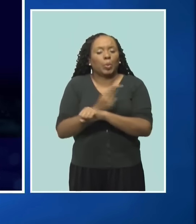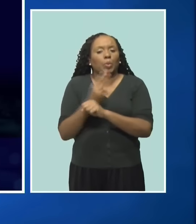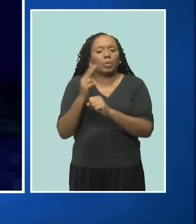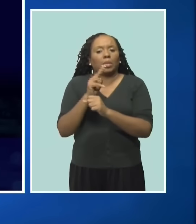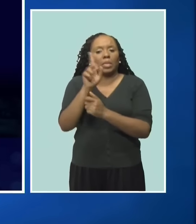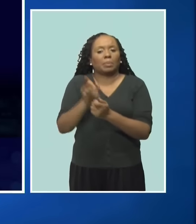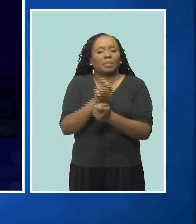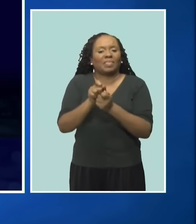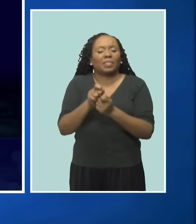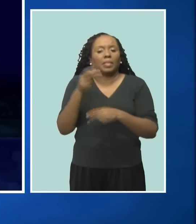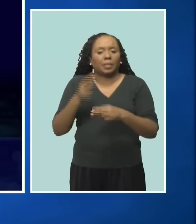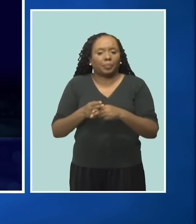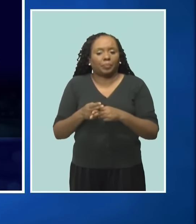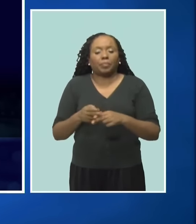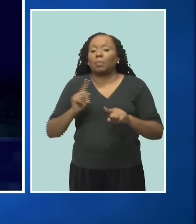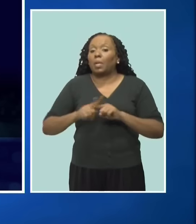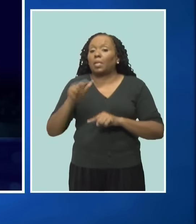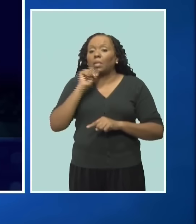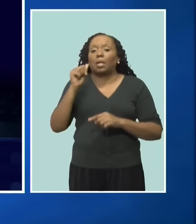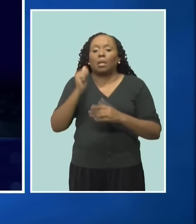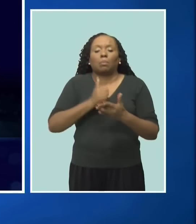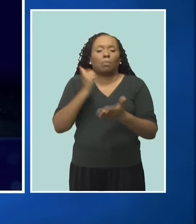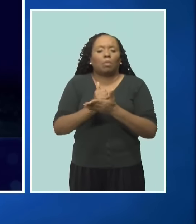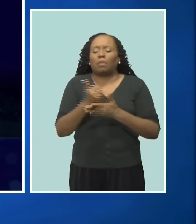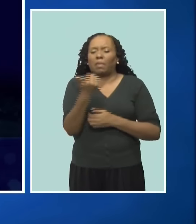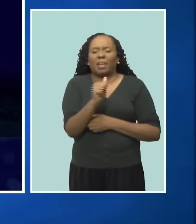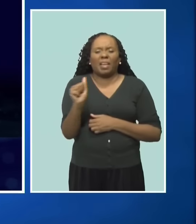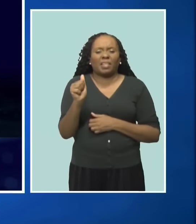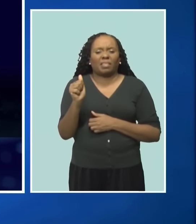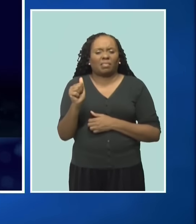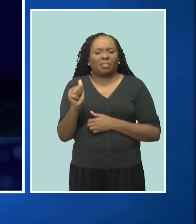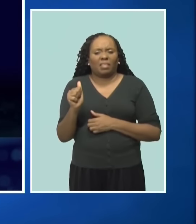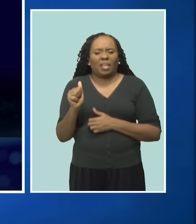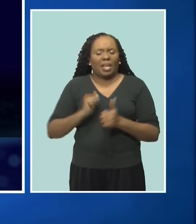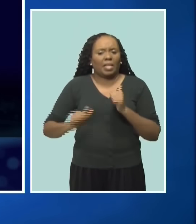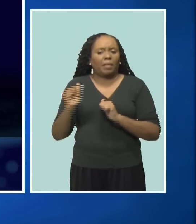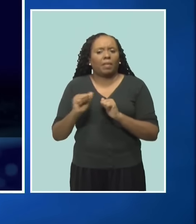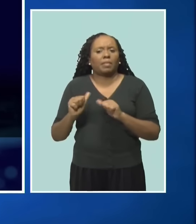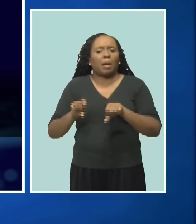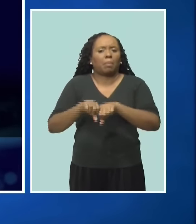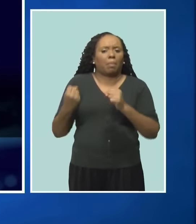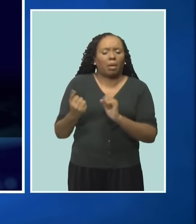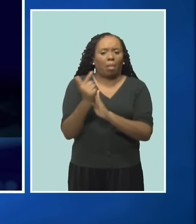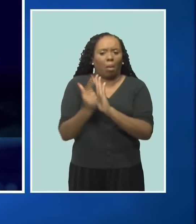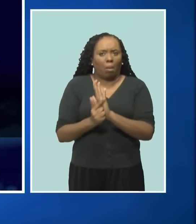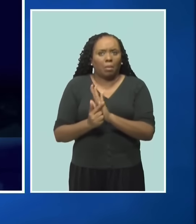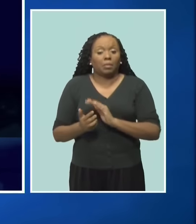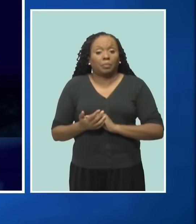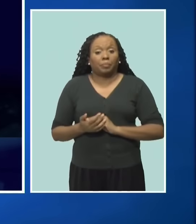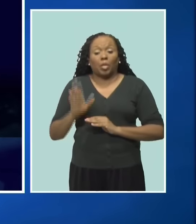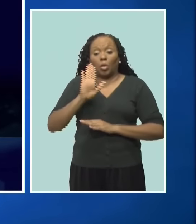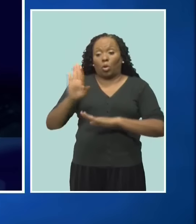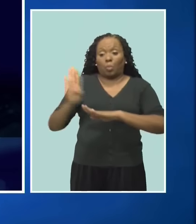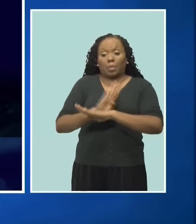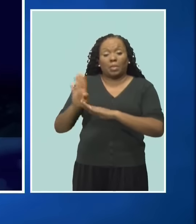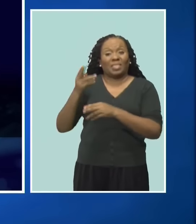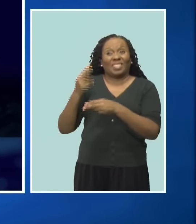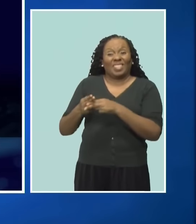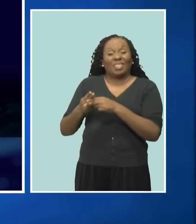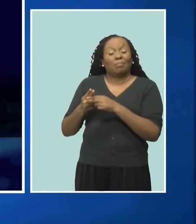not serve as a license or approval for any activity that contravenes the law. Business name registration offers several